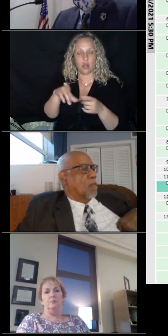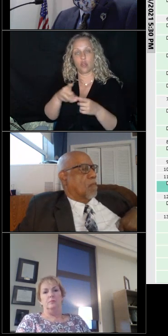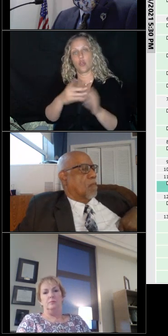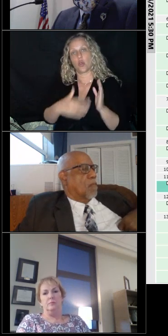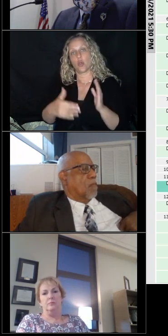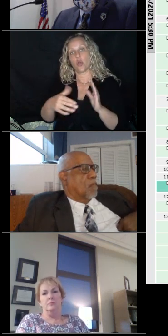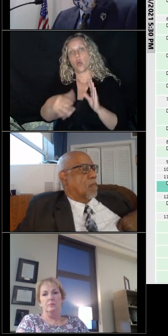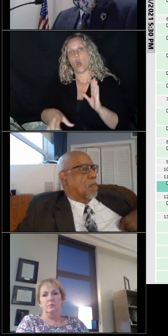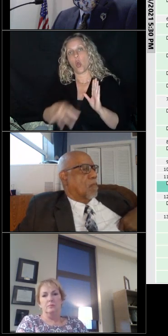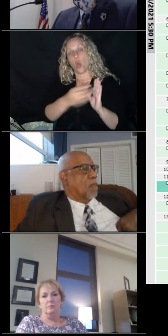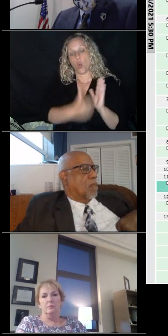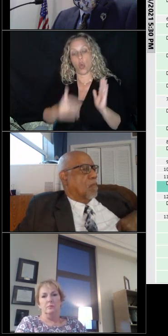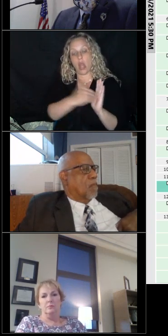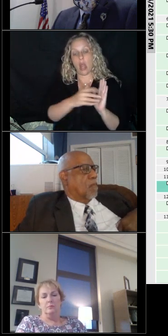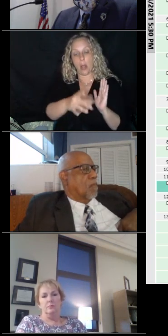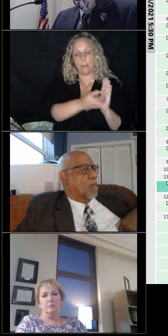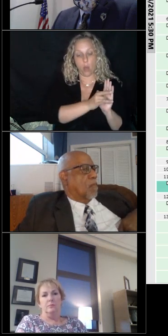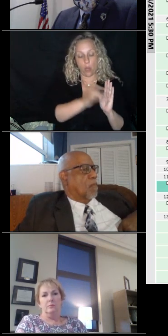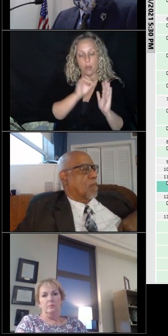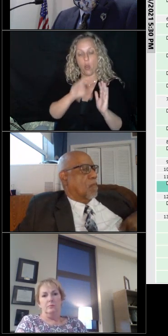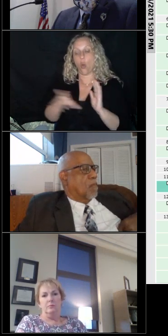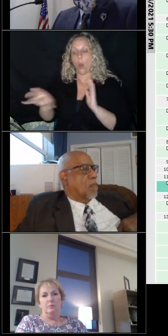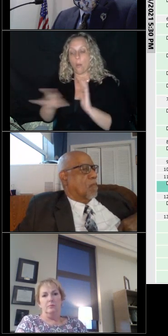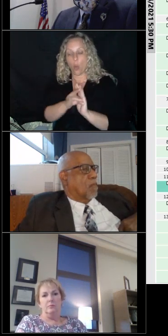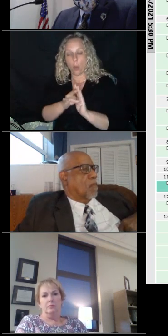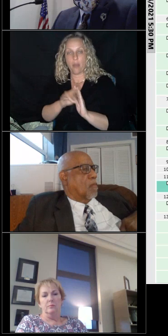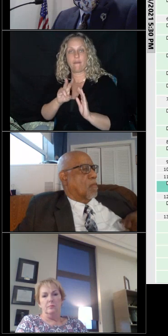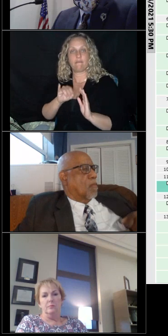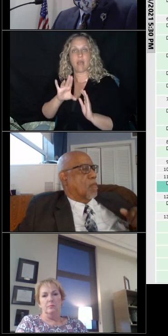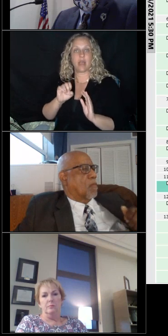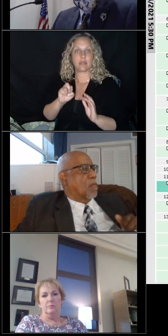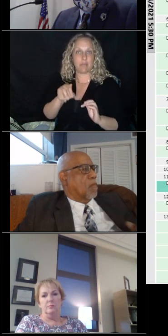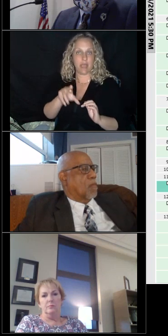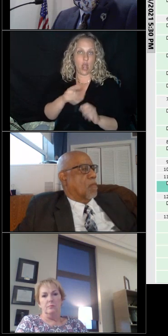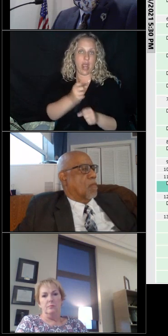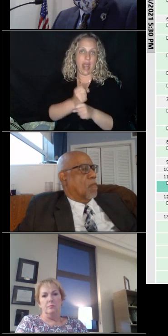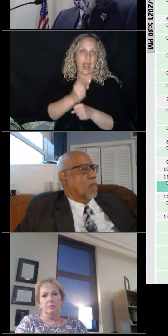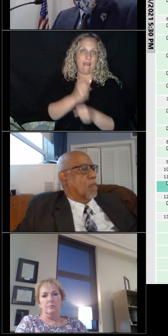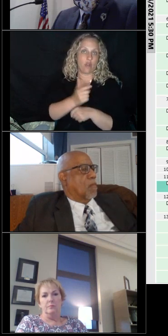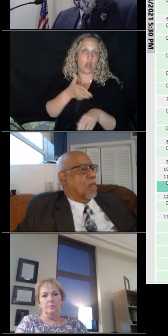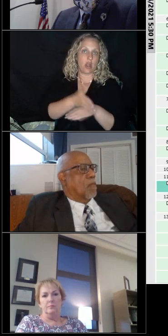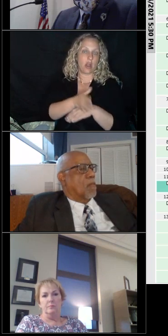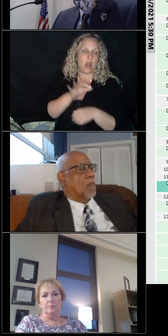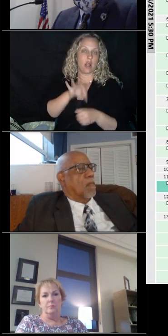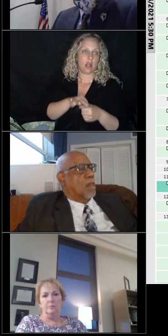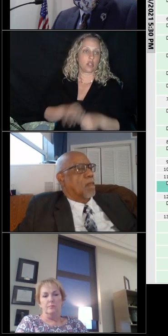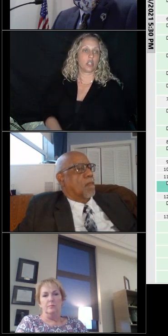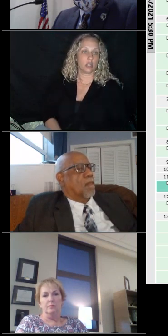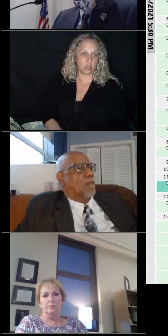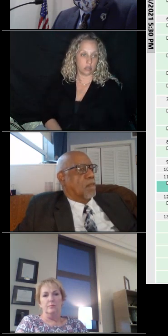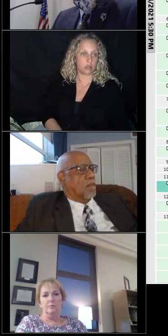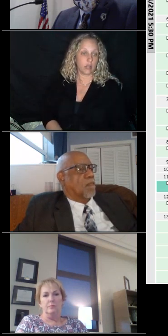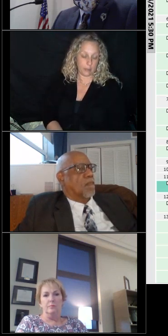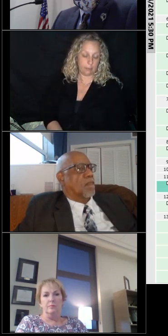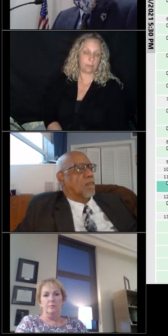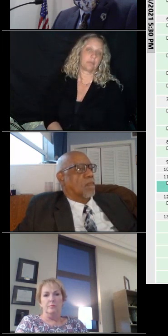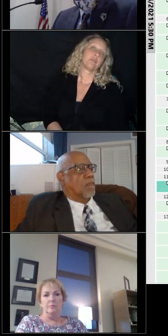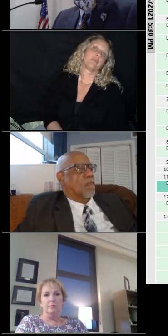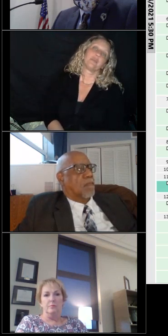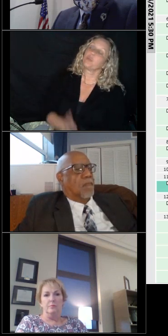reappointment or appointment of a vice mayor every year following an election, right?